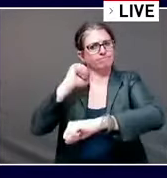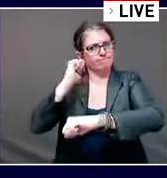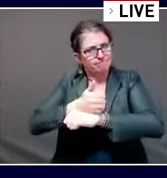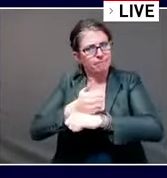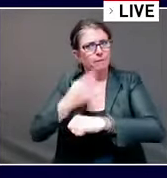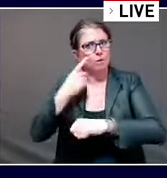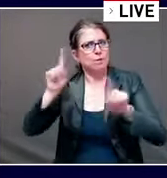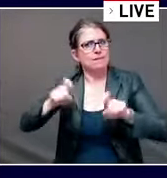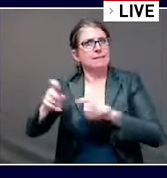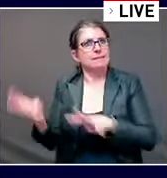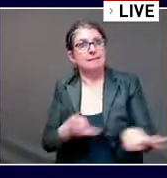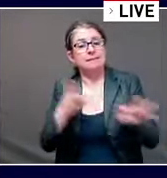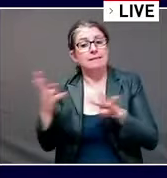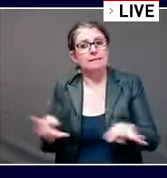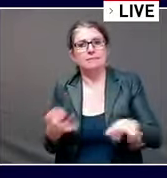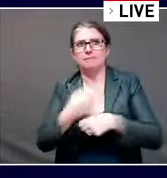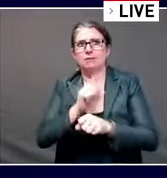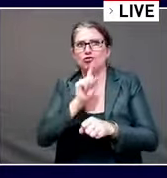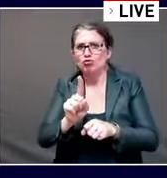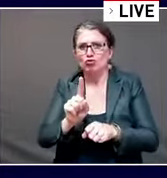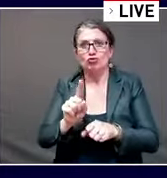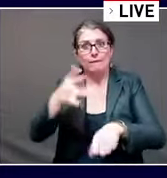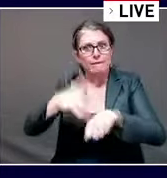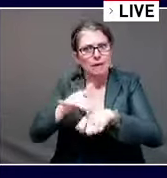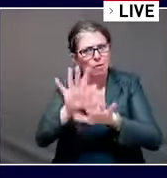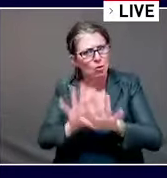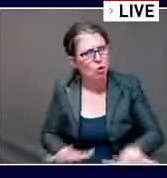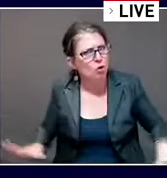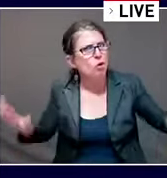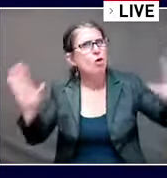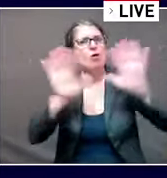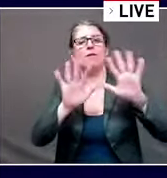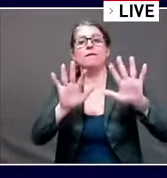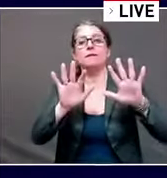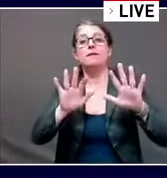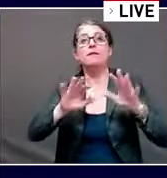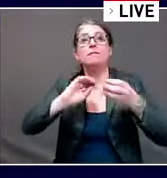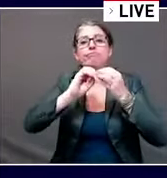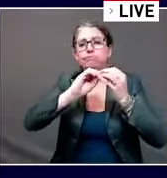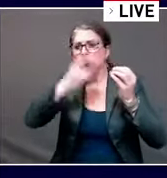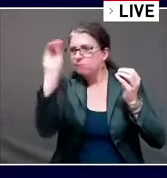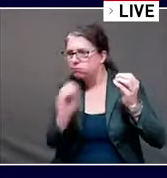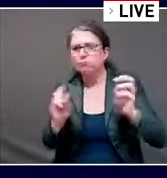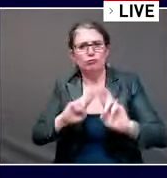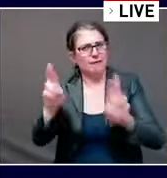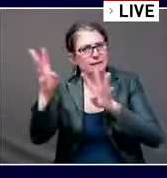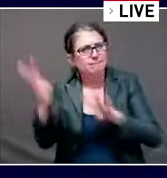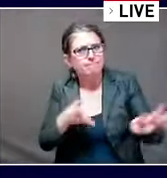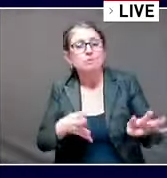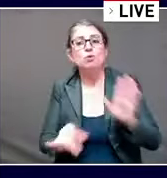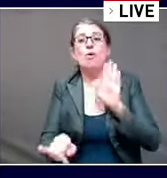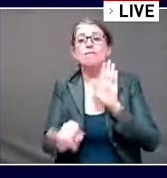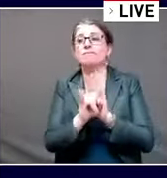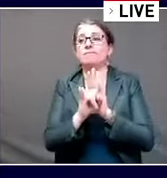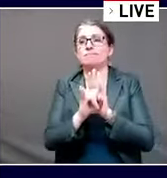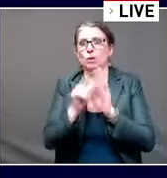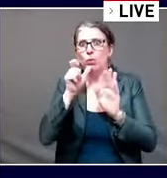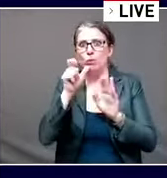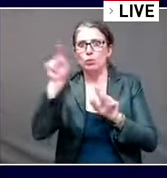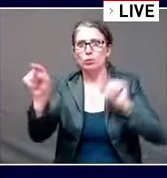14 outbreaks that I mentioned a moment ago. But make no mistake, that testing also generates